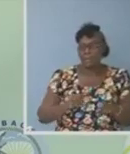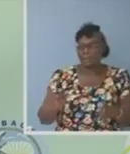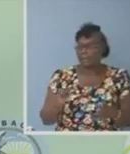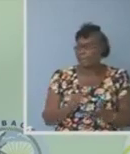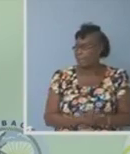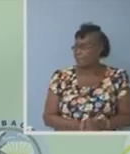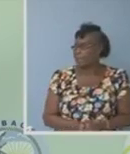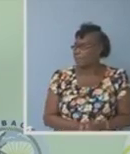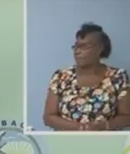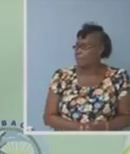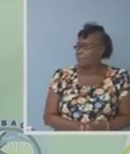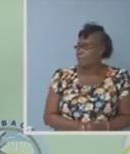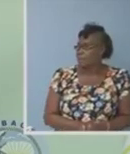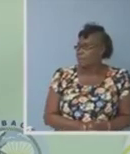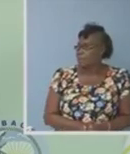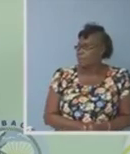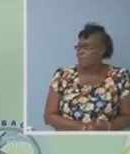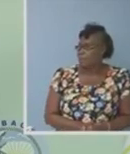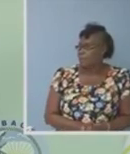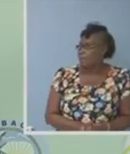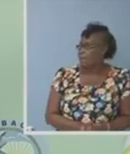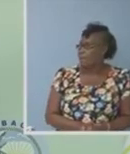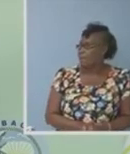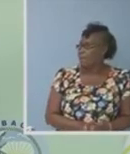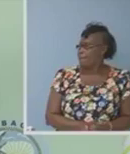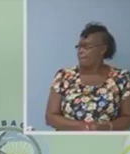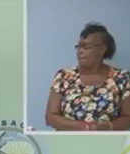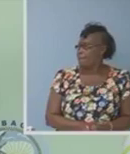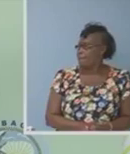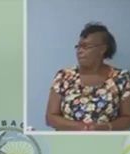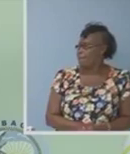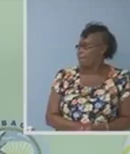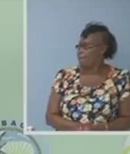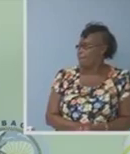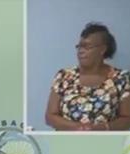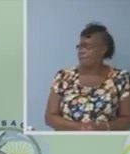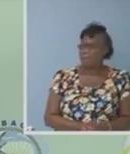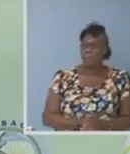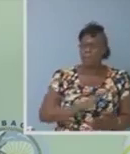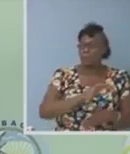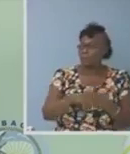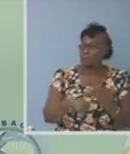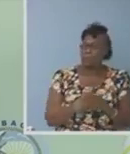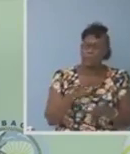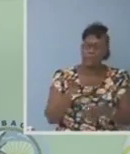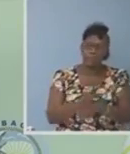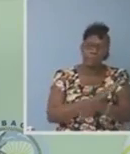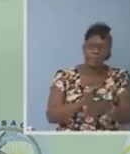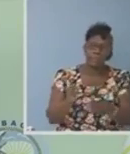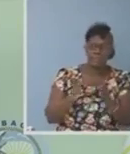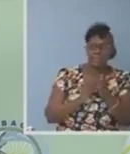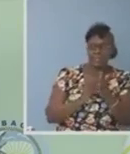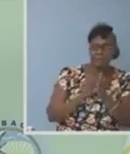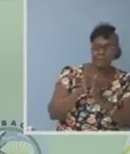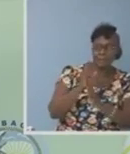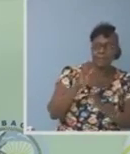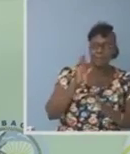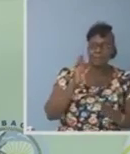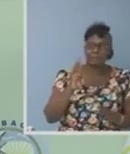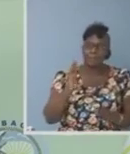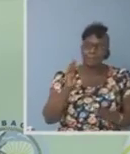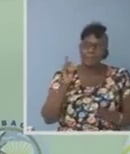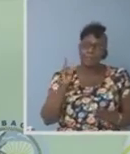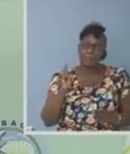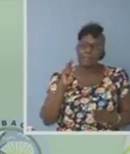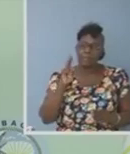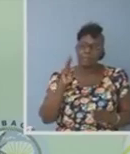are responsible for in Tobago, for example, our business development, our BDU clients, and our